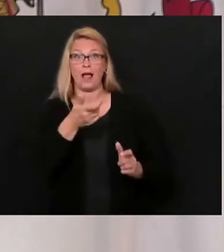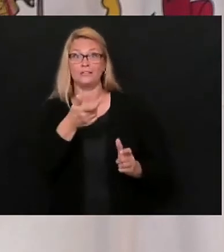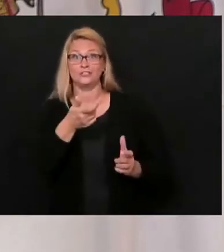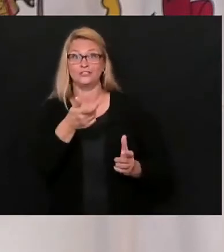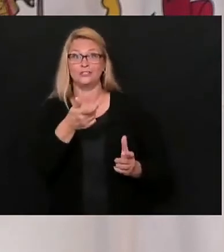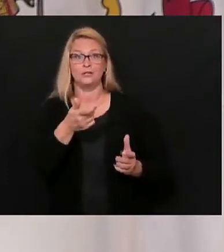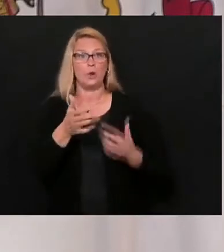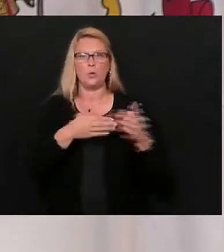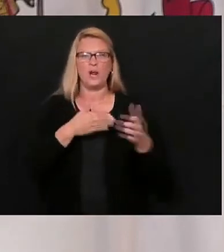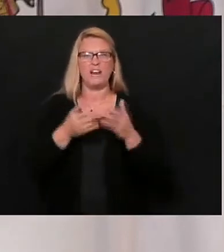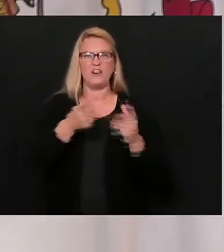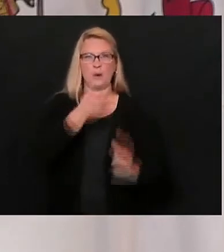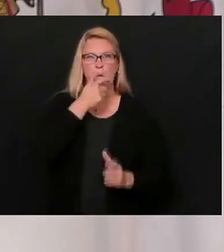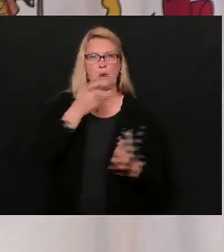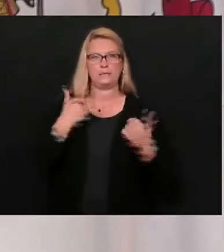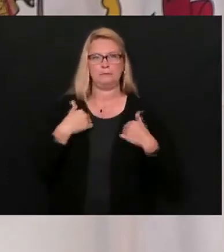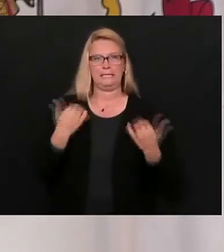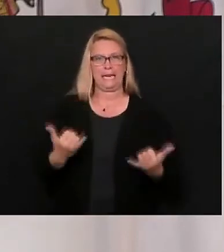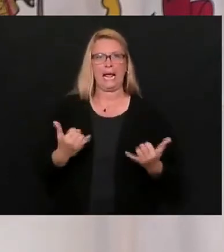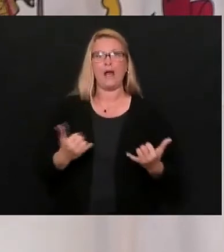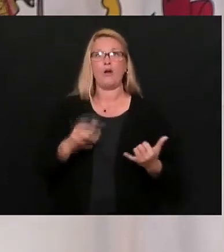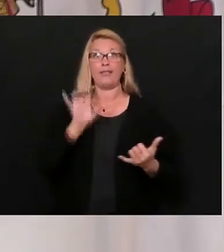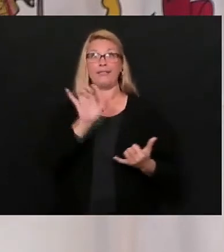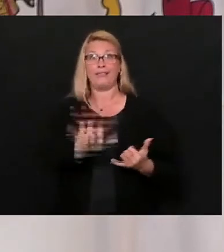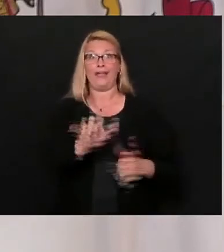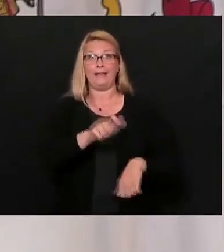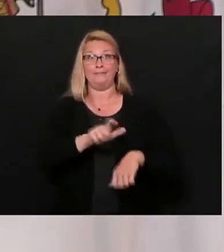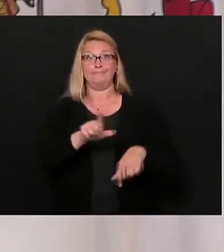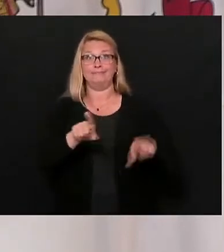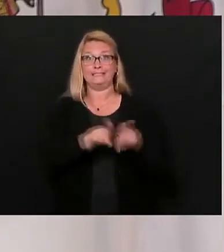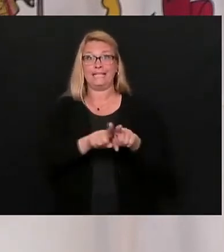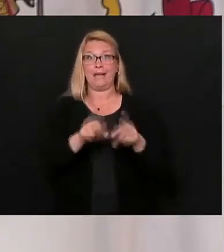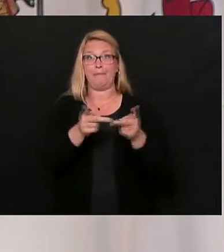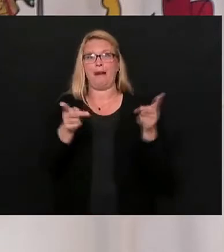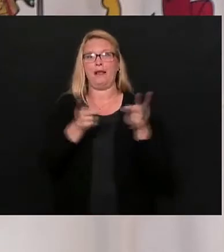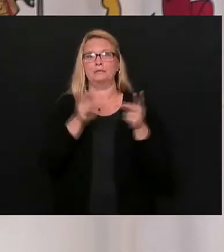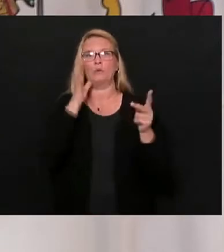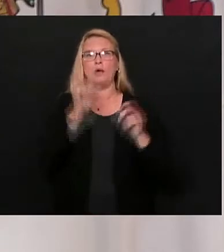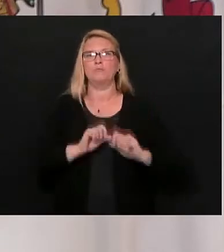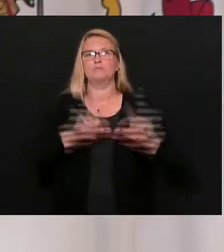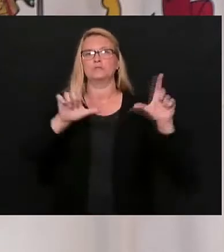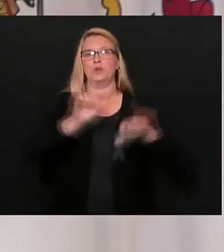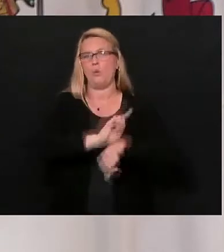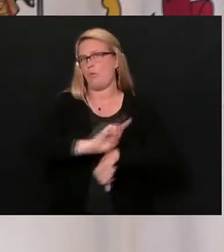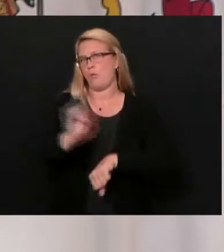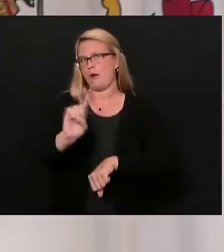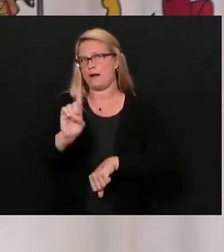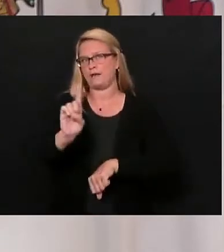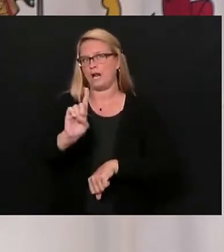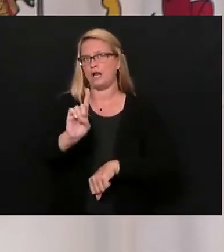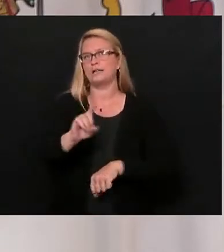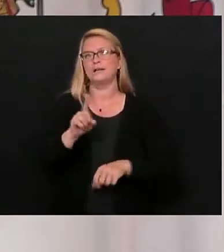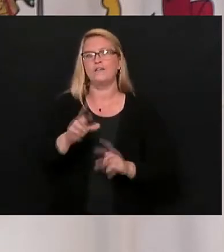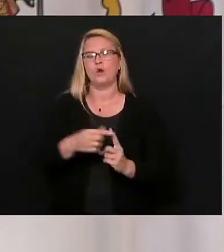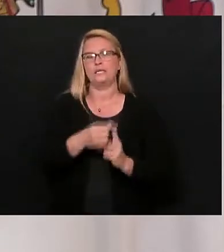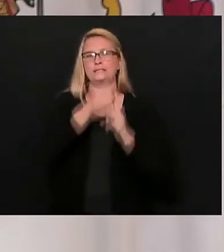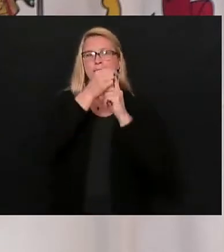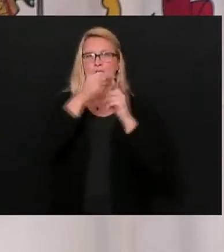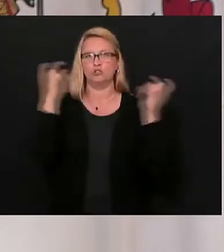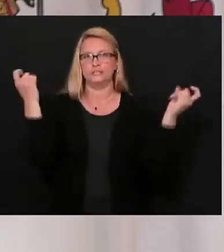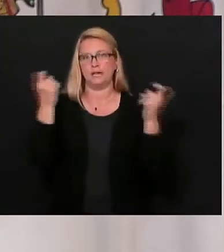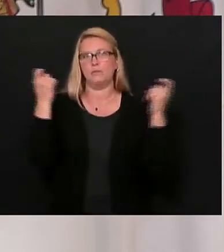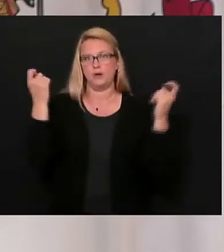now. So at 1 p.m., you can join all of us in a special ceremony